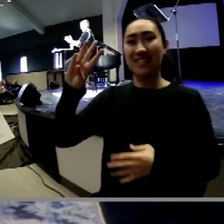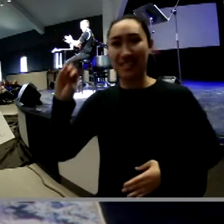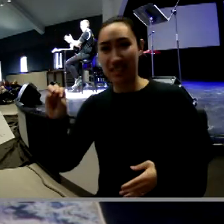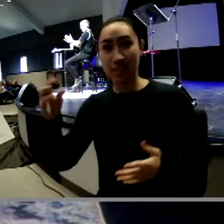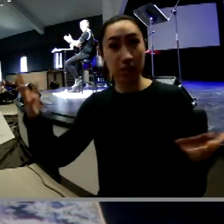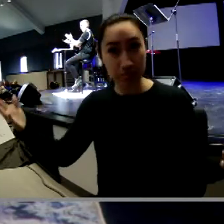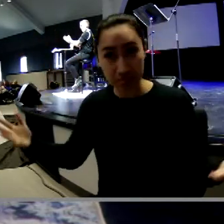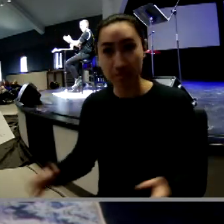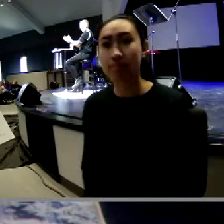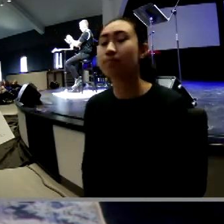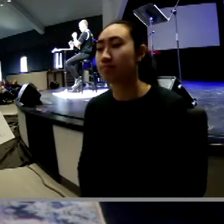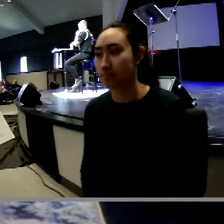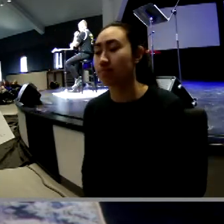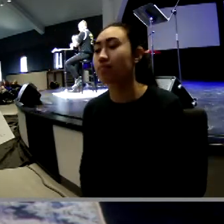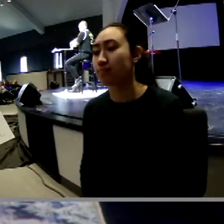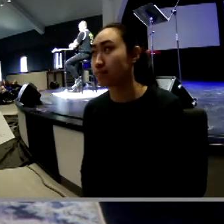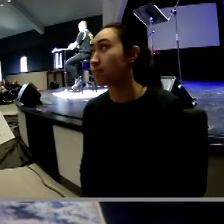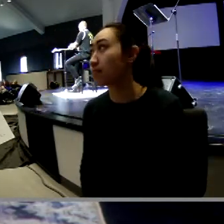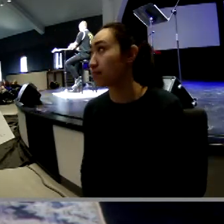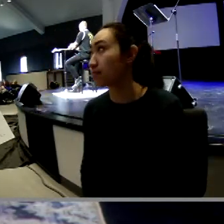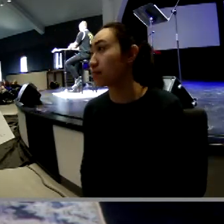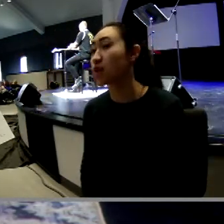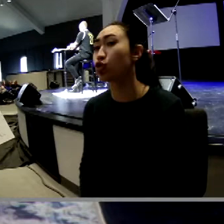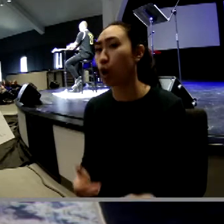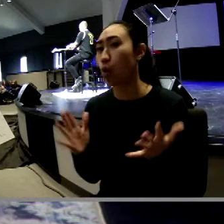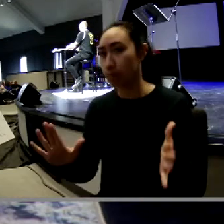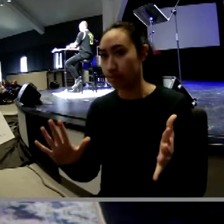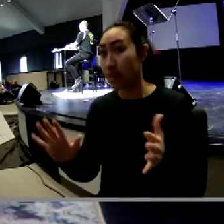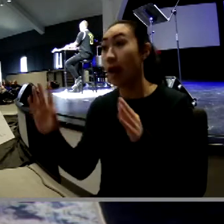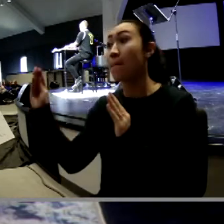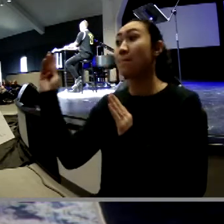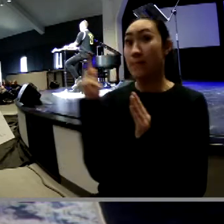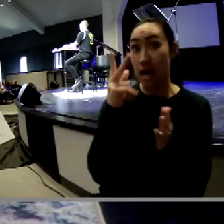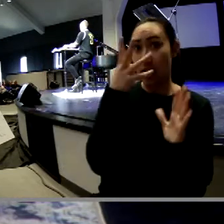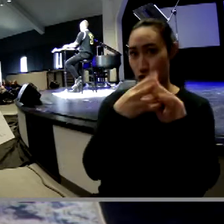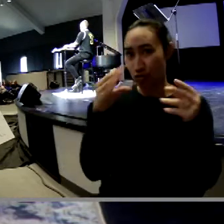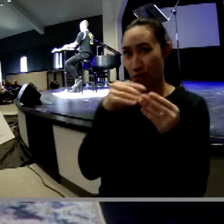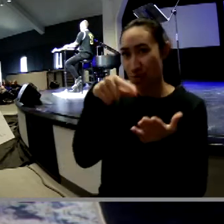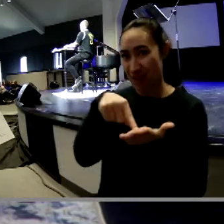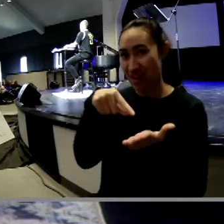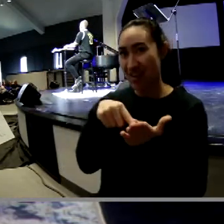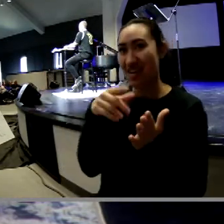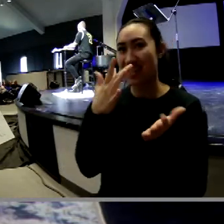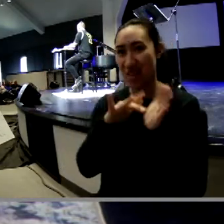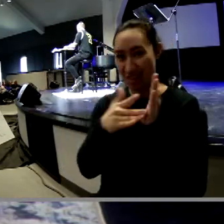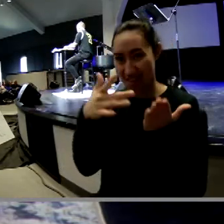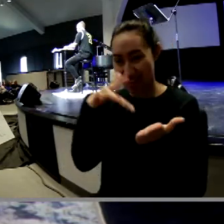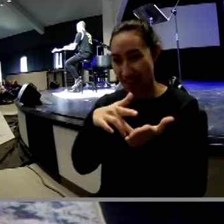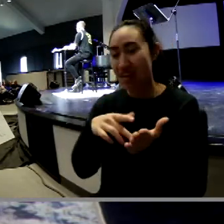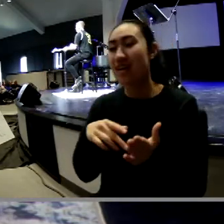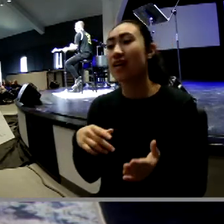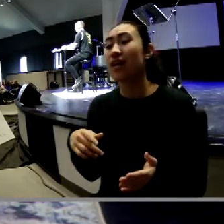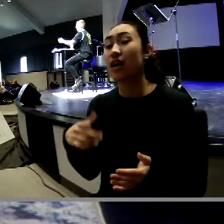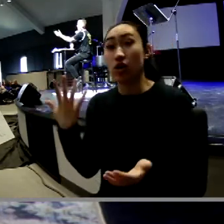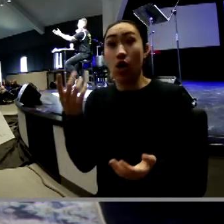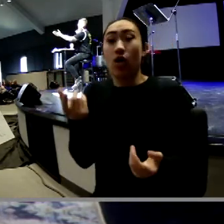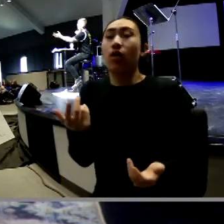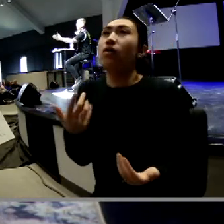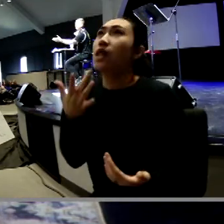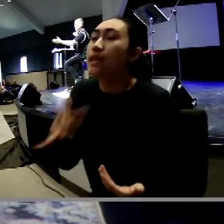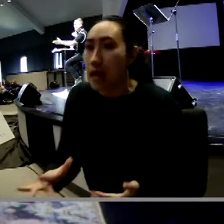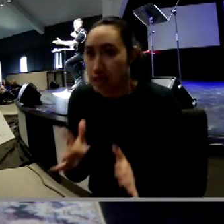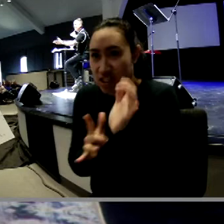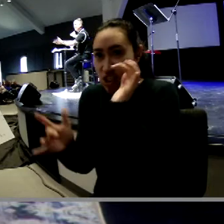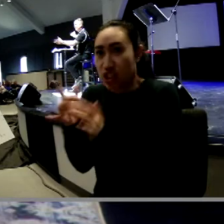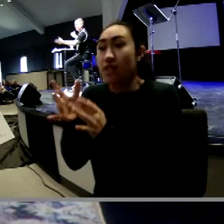people in your life. Now, luckily, Jesus actually tells us the meaning of this parable, because the disciples go,